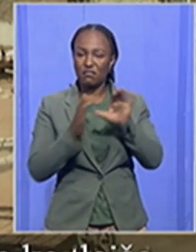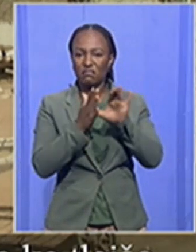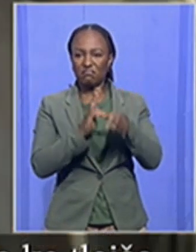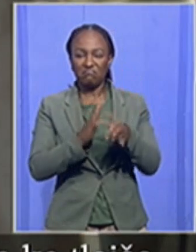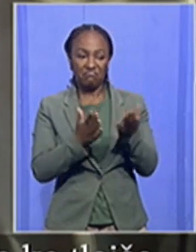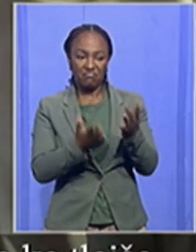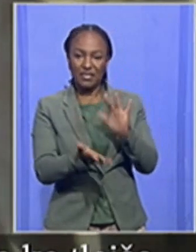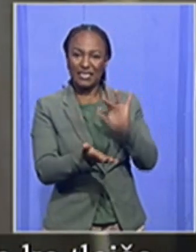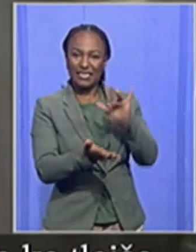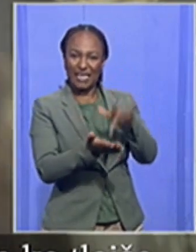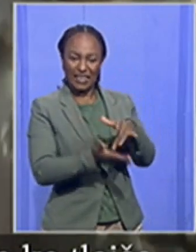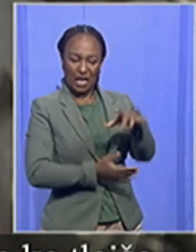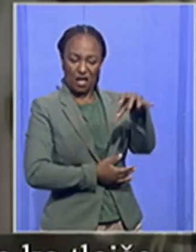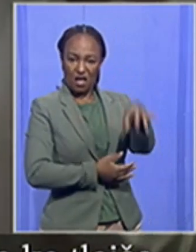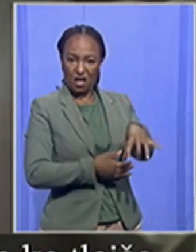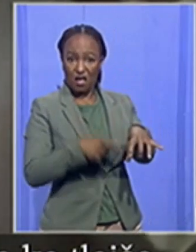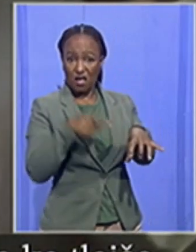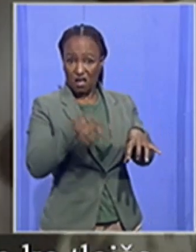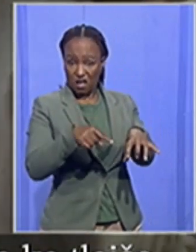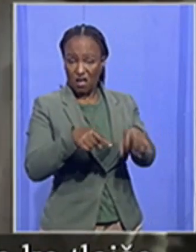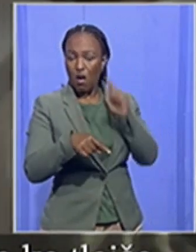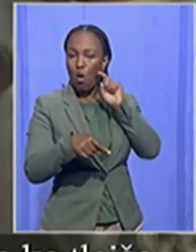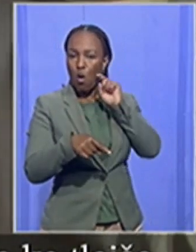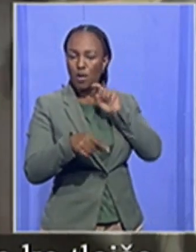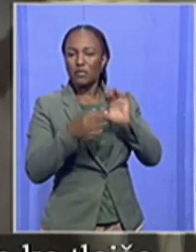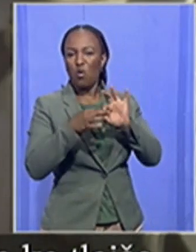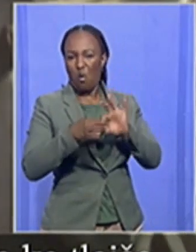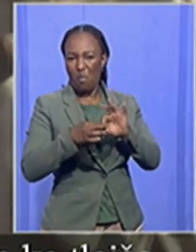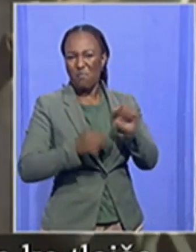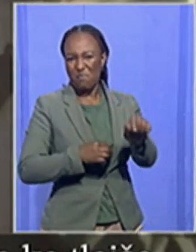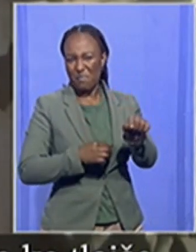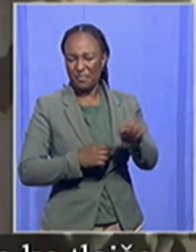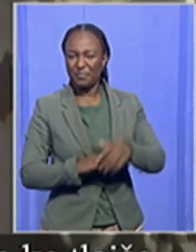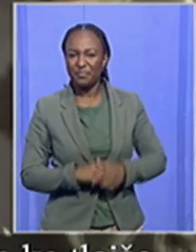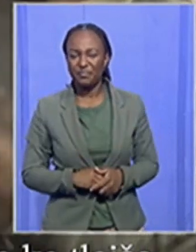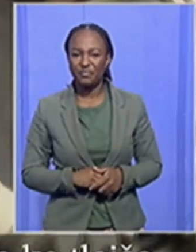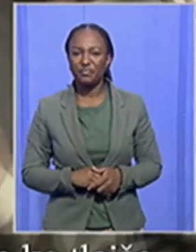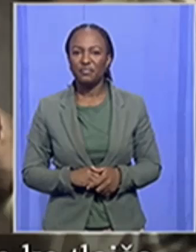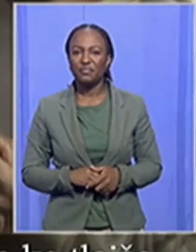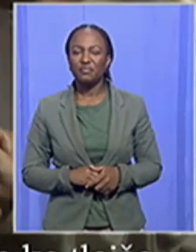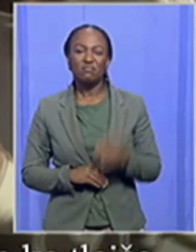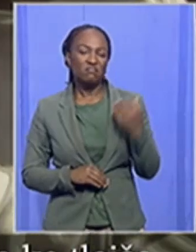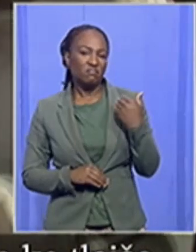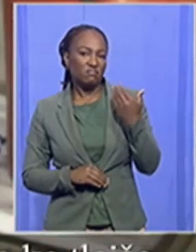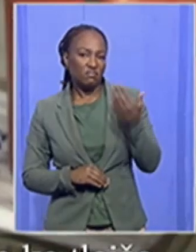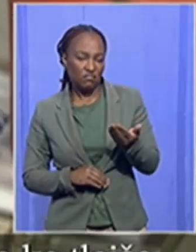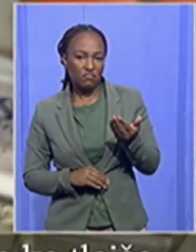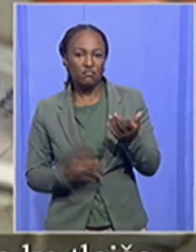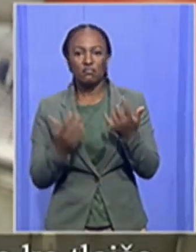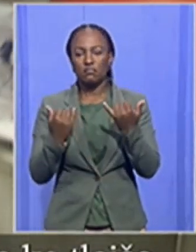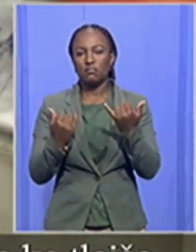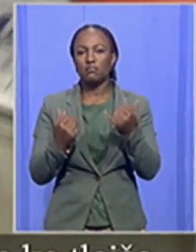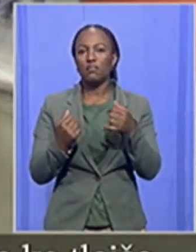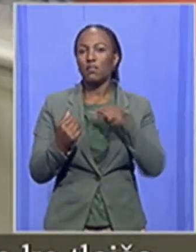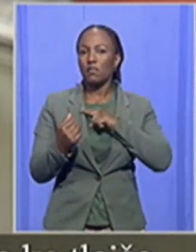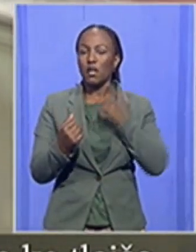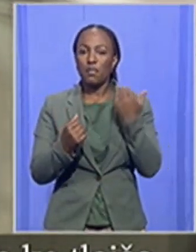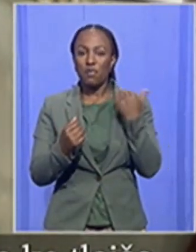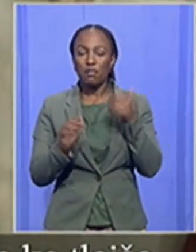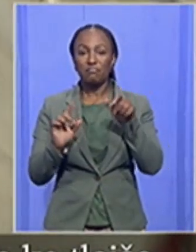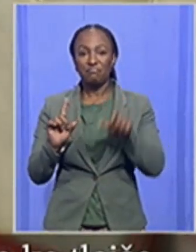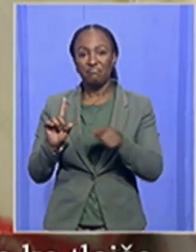Botlhare Disability and Old Age Home ka Segosese. Nakong ya ketelo ya gagwe ka sentareng, Molekgotlapediši